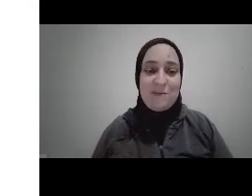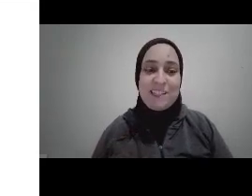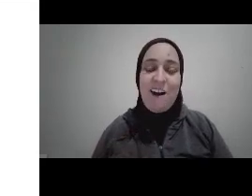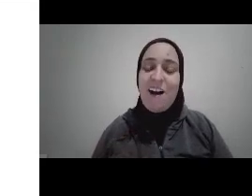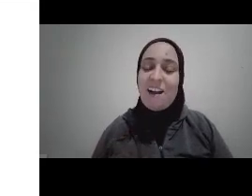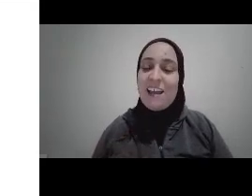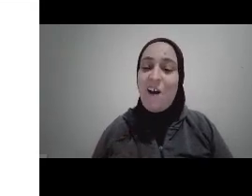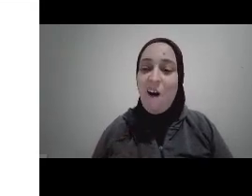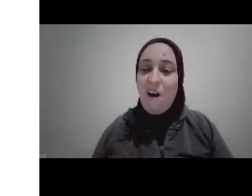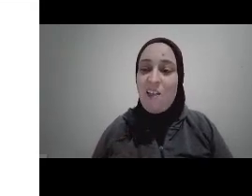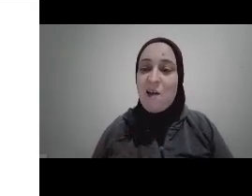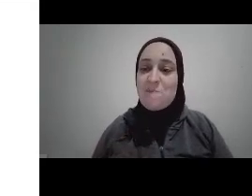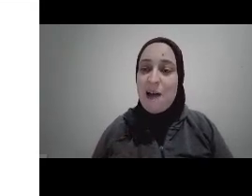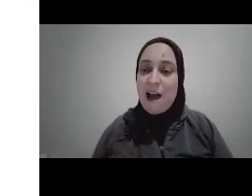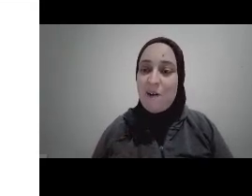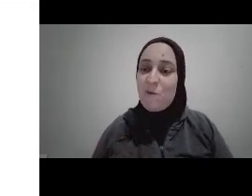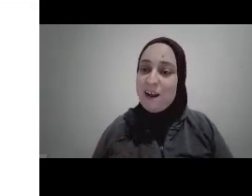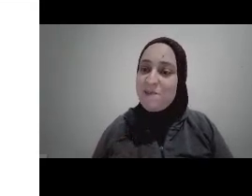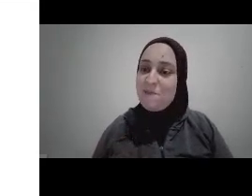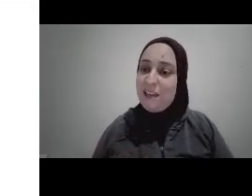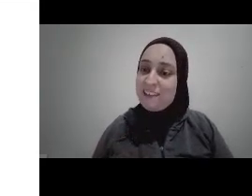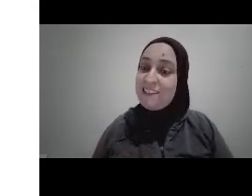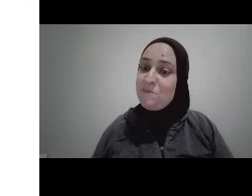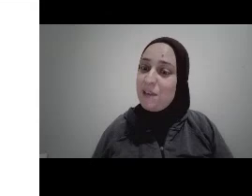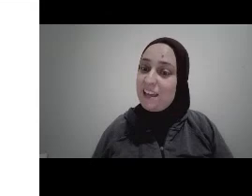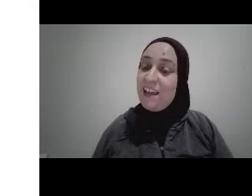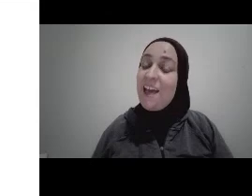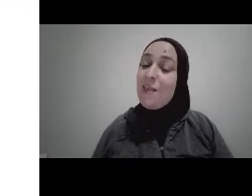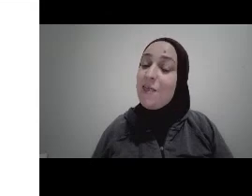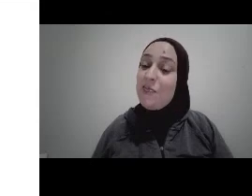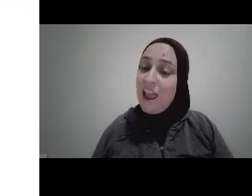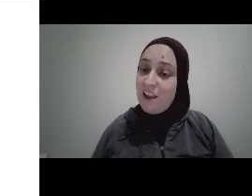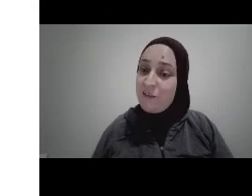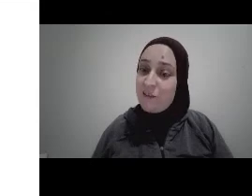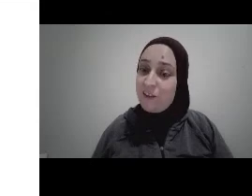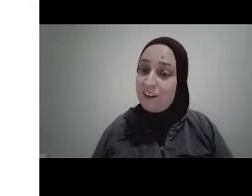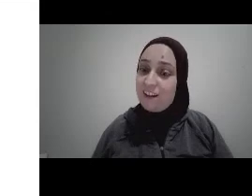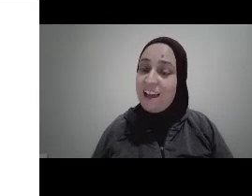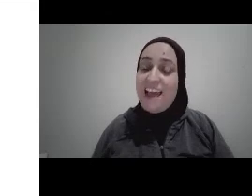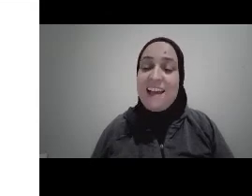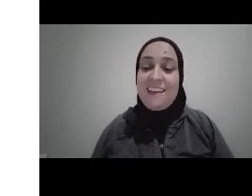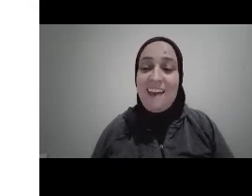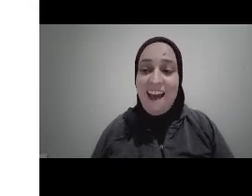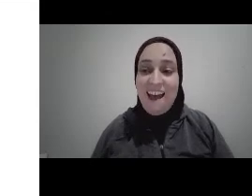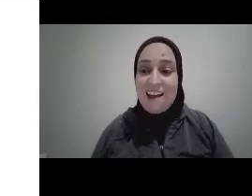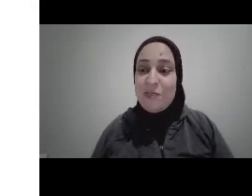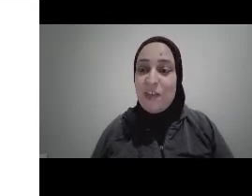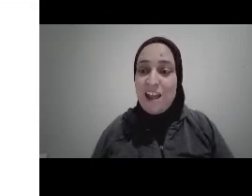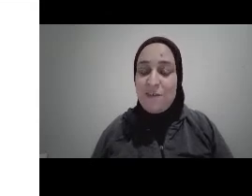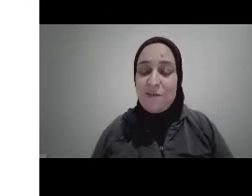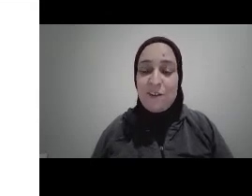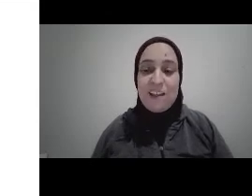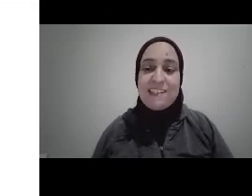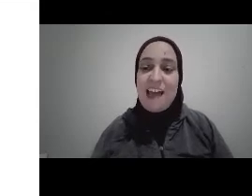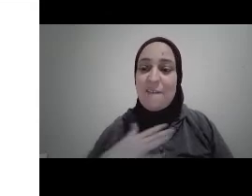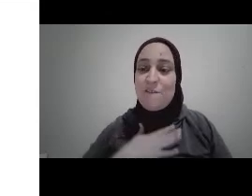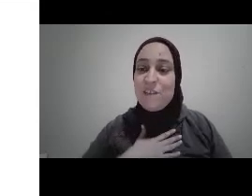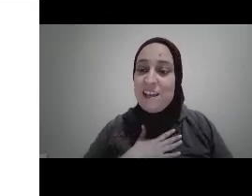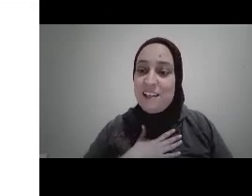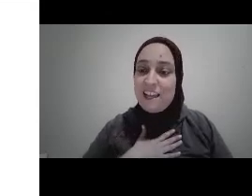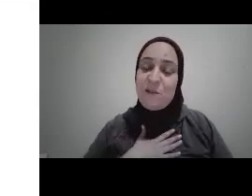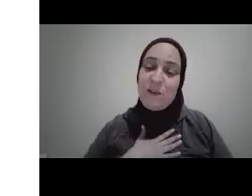are going to be talking all about what it means to be thankful. Yeah, thankful is